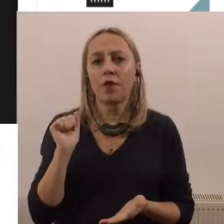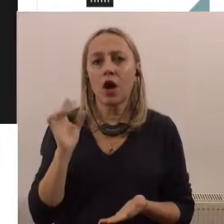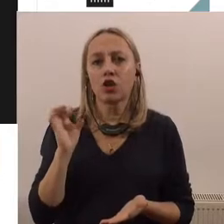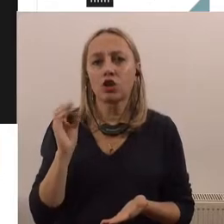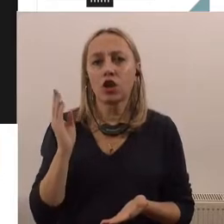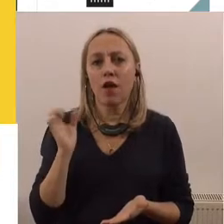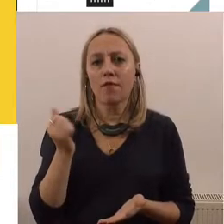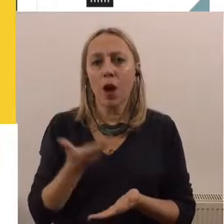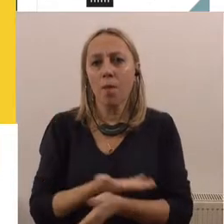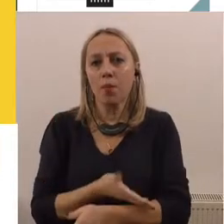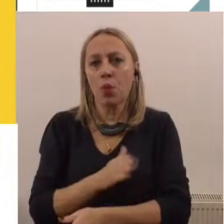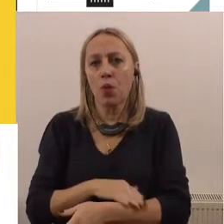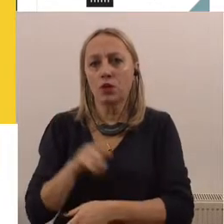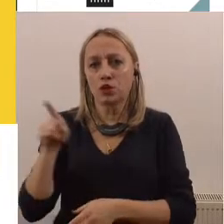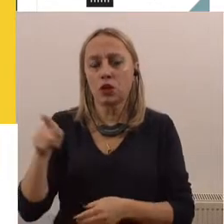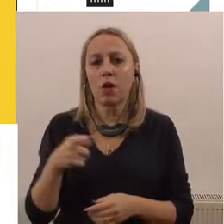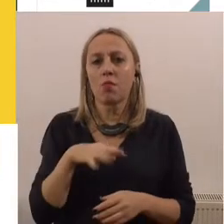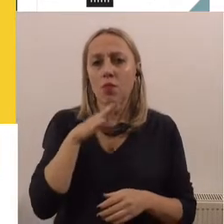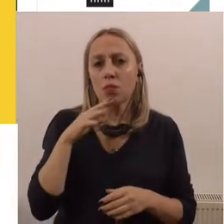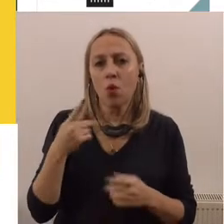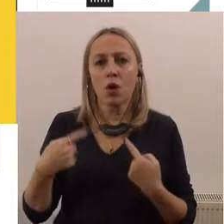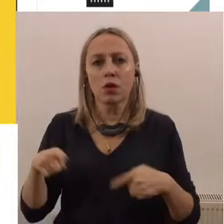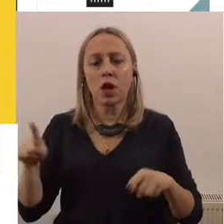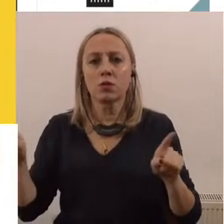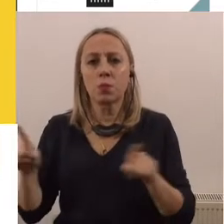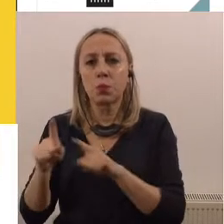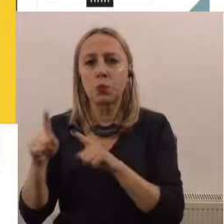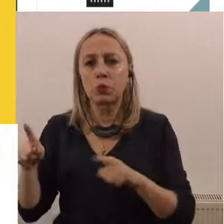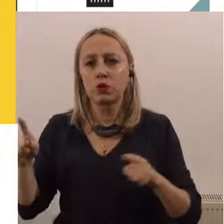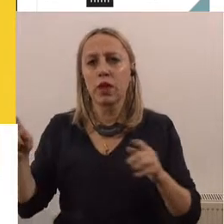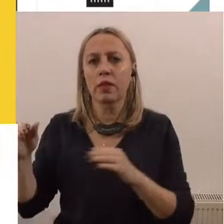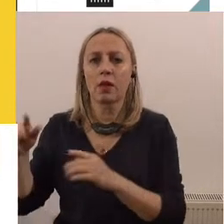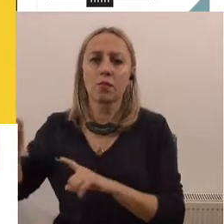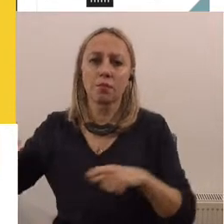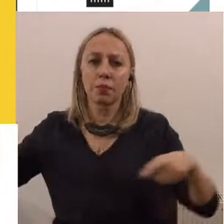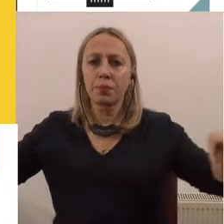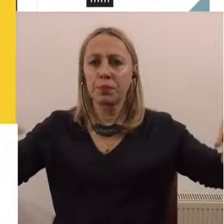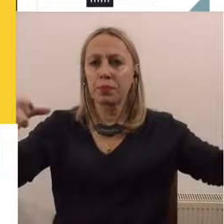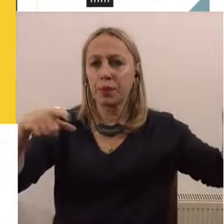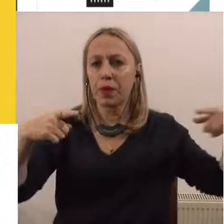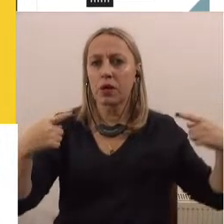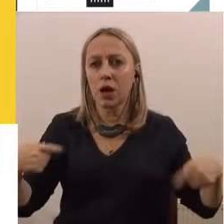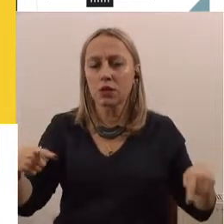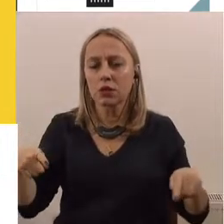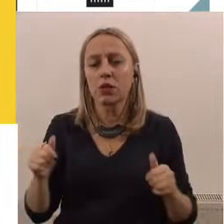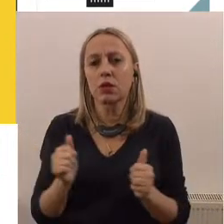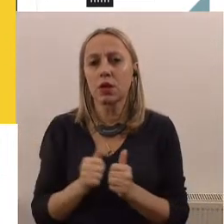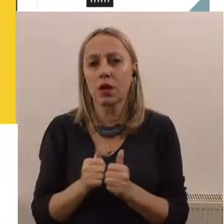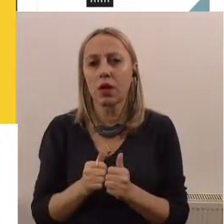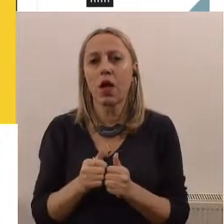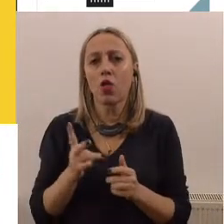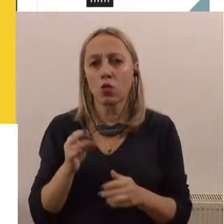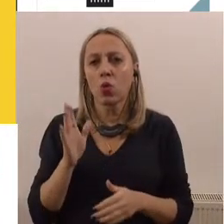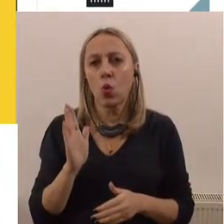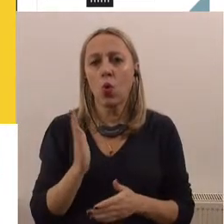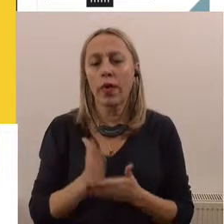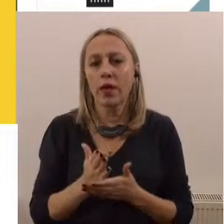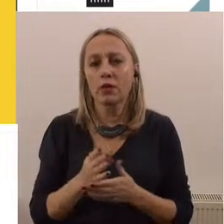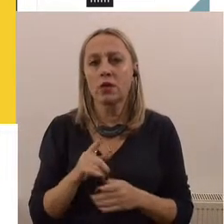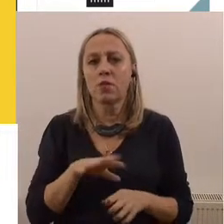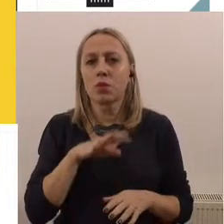different institutions, but also surrounded by beautiful greenery areas.